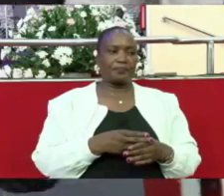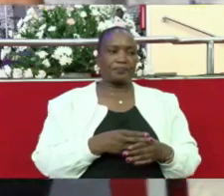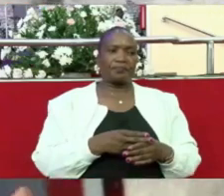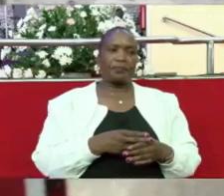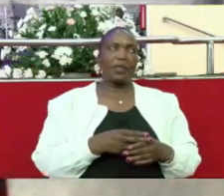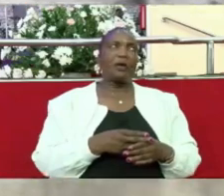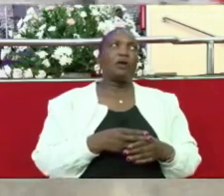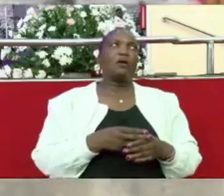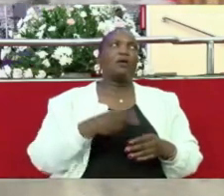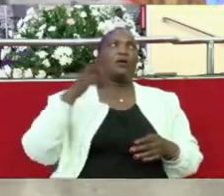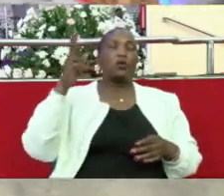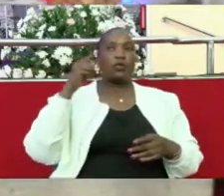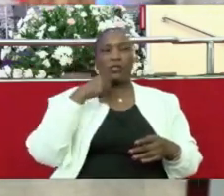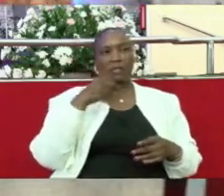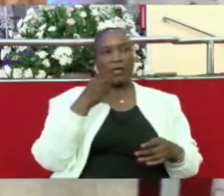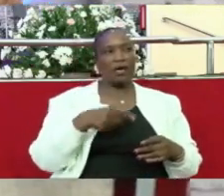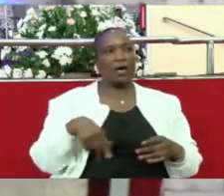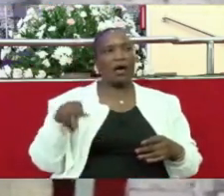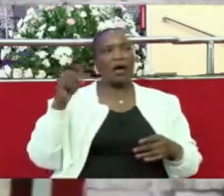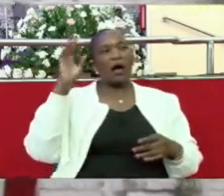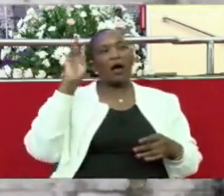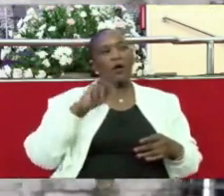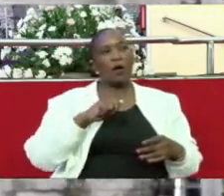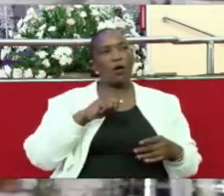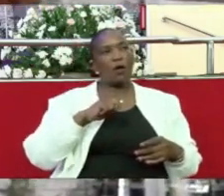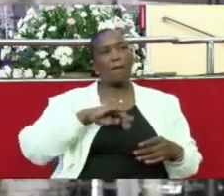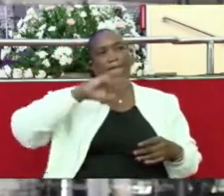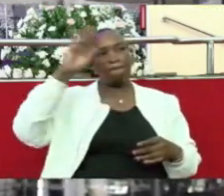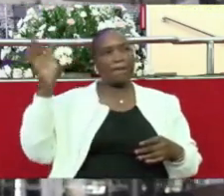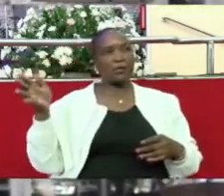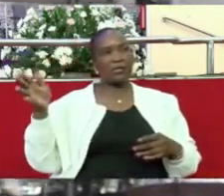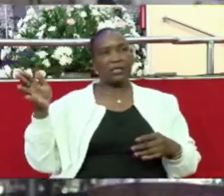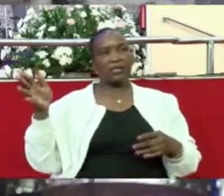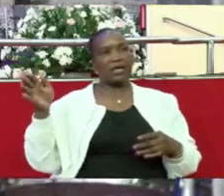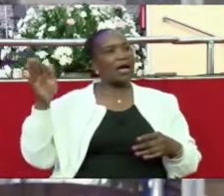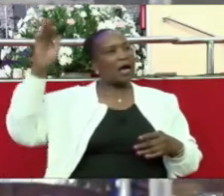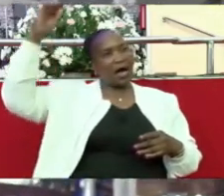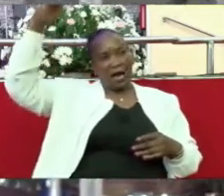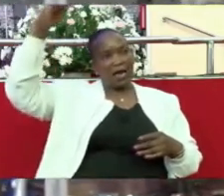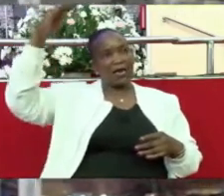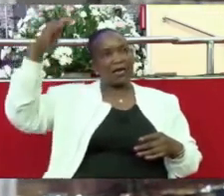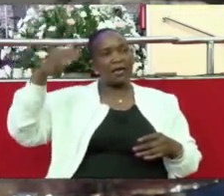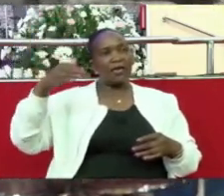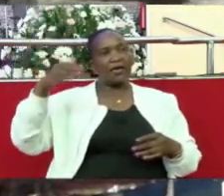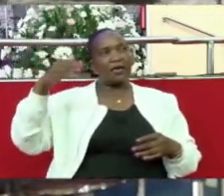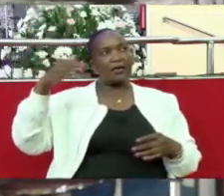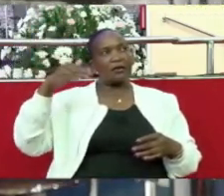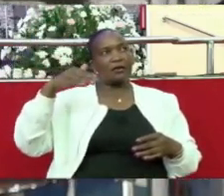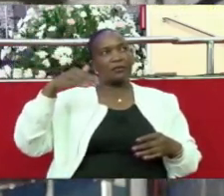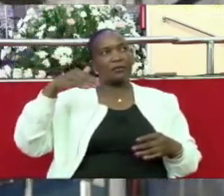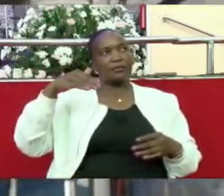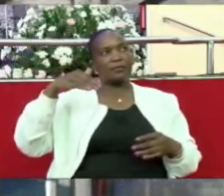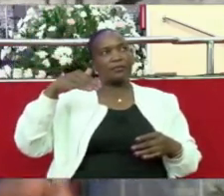no name. And therefore this afternoon, we want to speak to every mountain. Mountain of